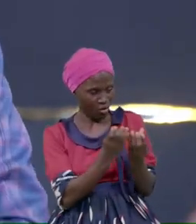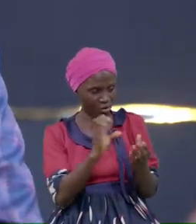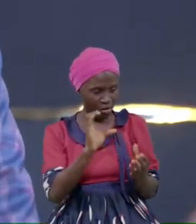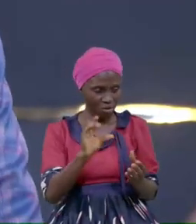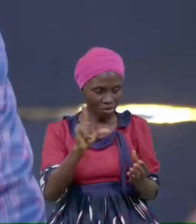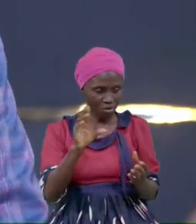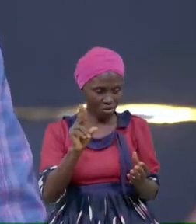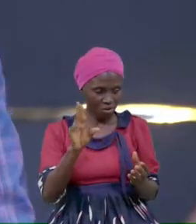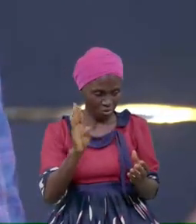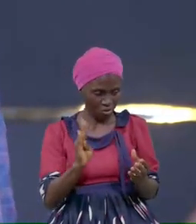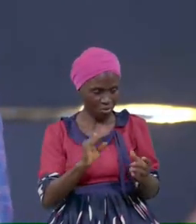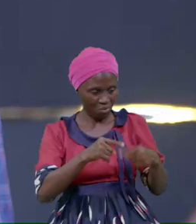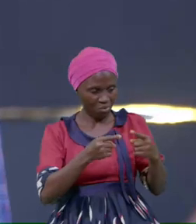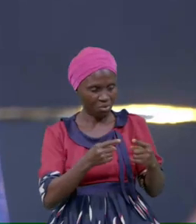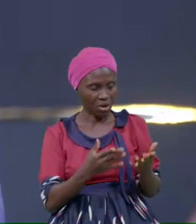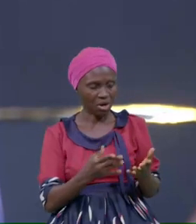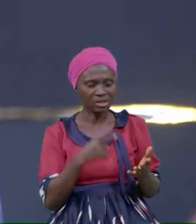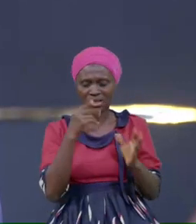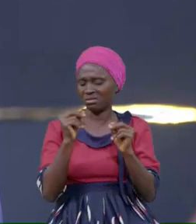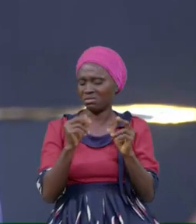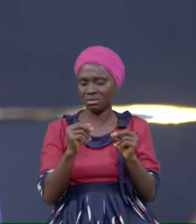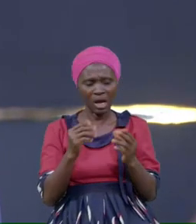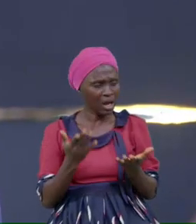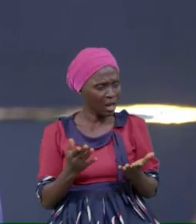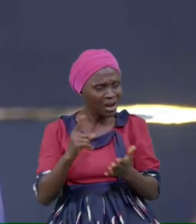you? Salvation came to my heart.